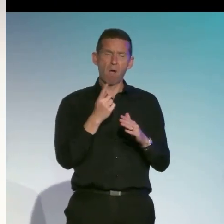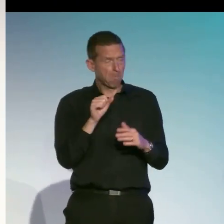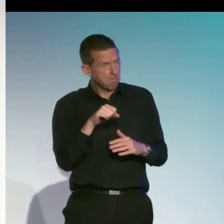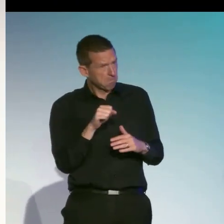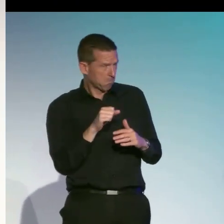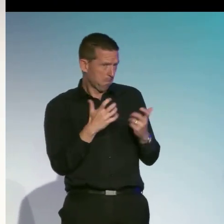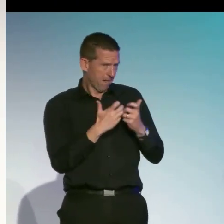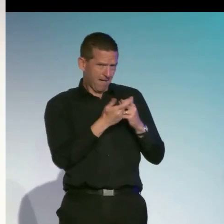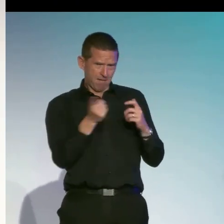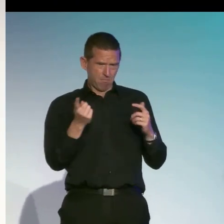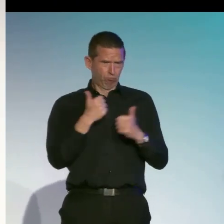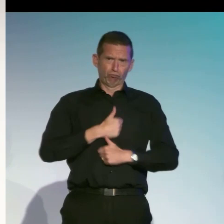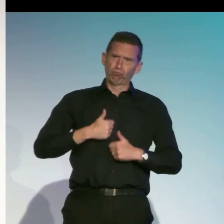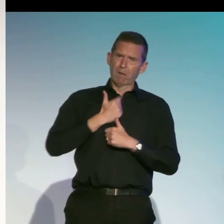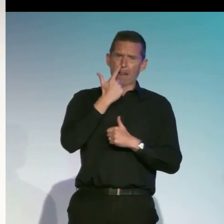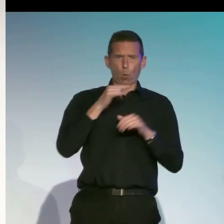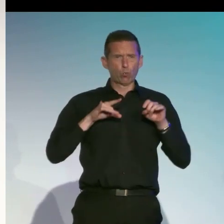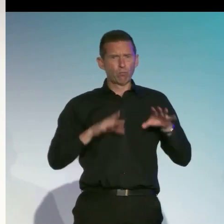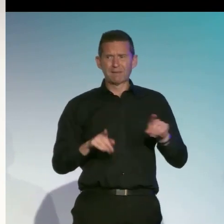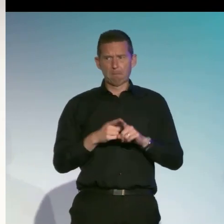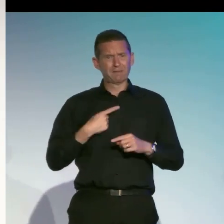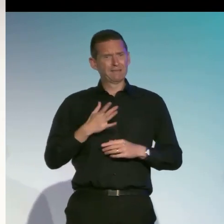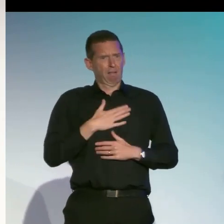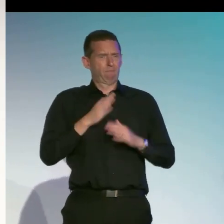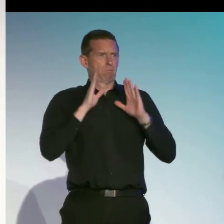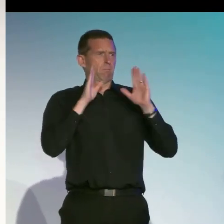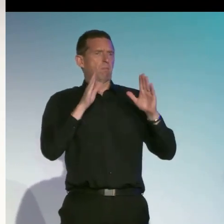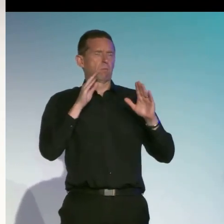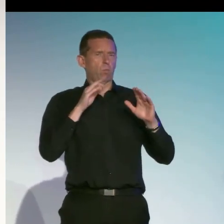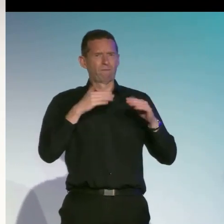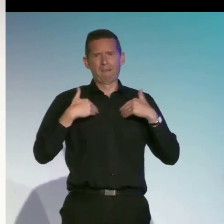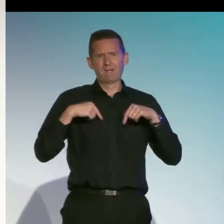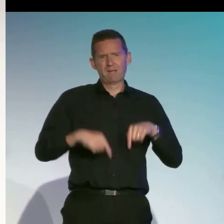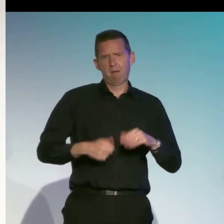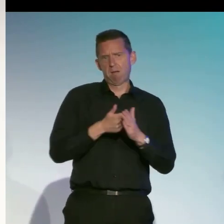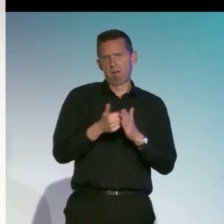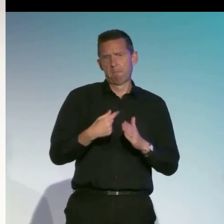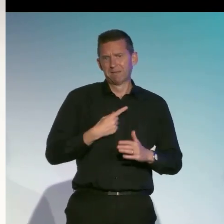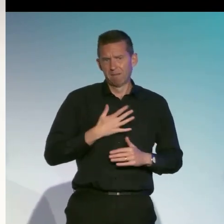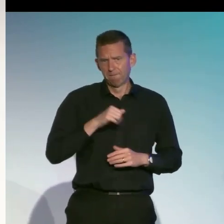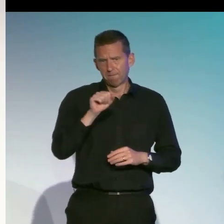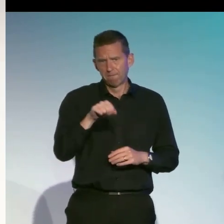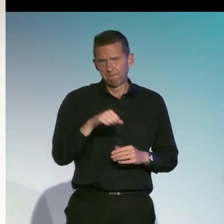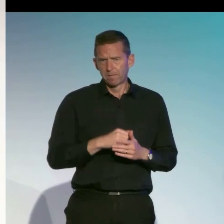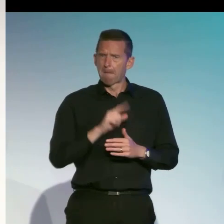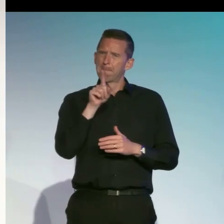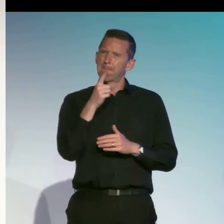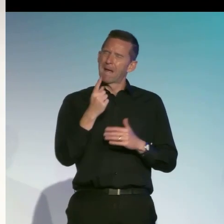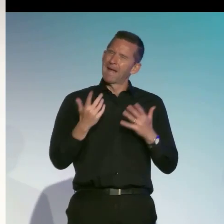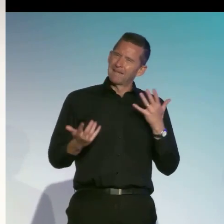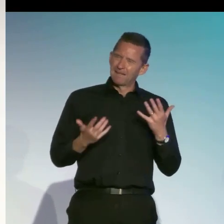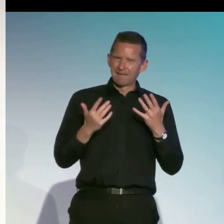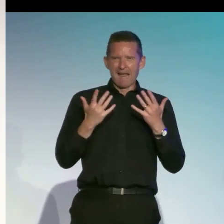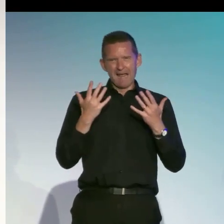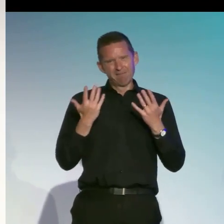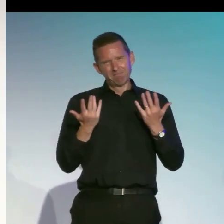for a lot of people. And, I, for one, have experienced such great things from living here on a personal level. And yet, at the same time, it